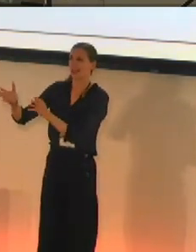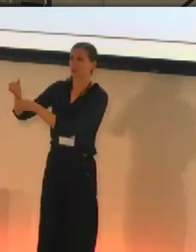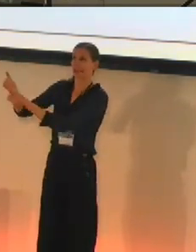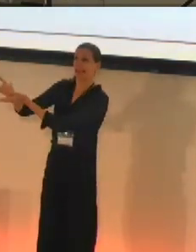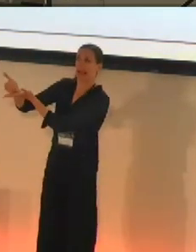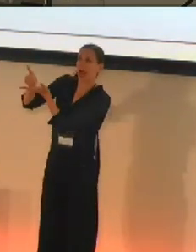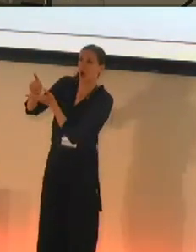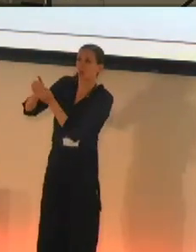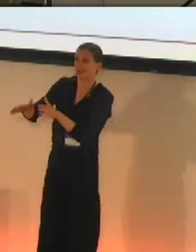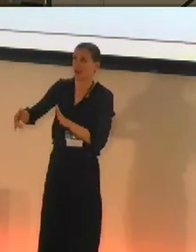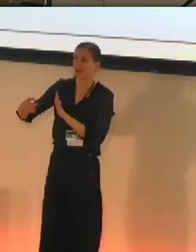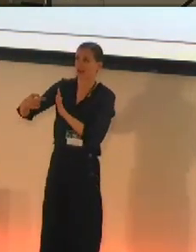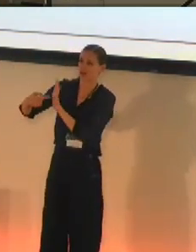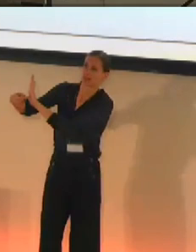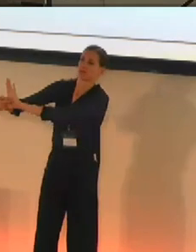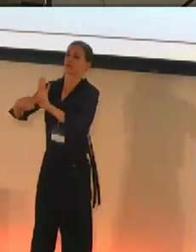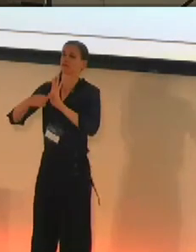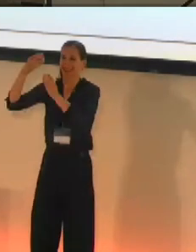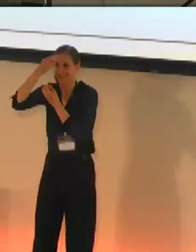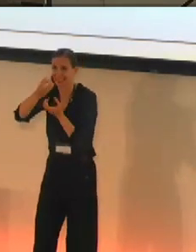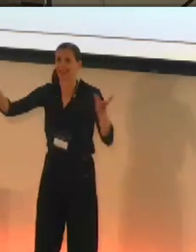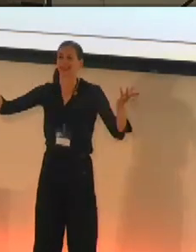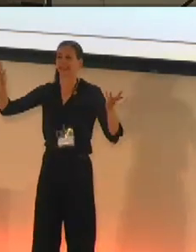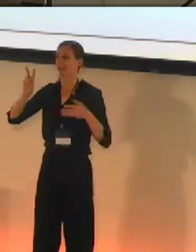of the social VR community. It was the most independent aspect of